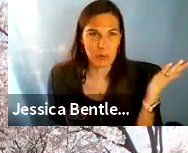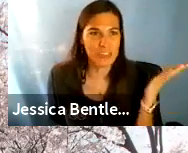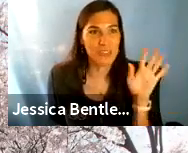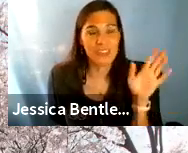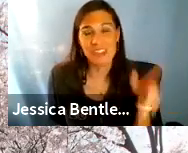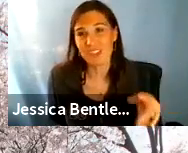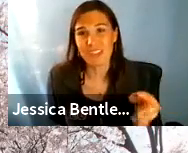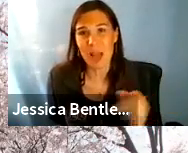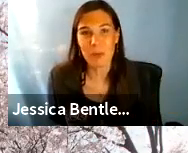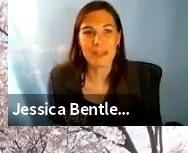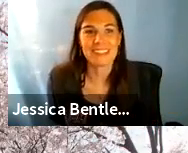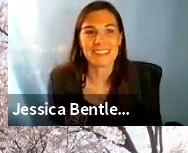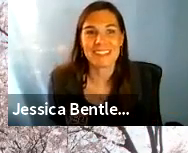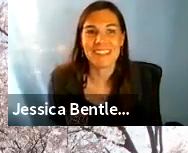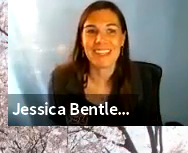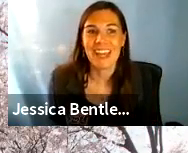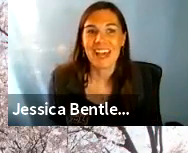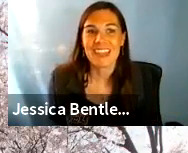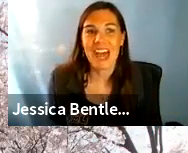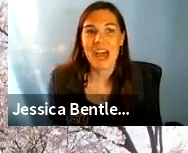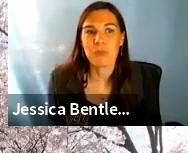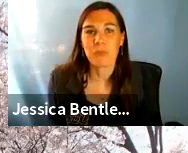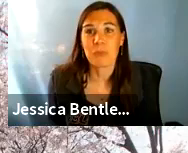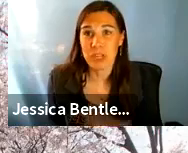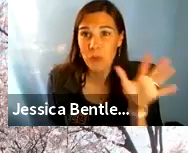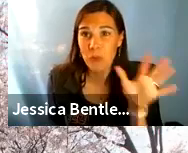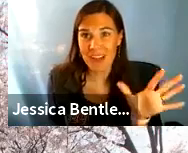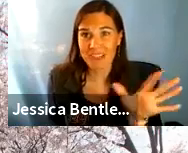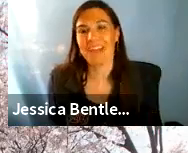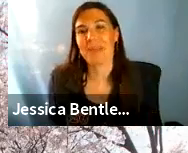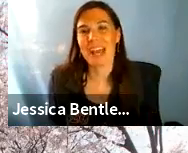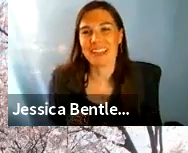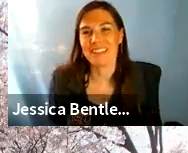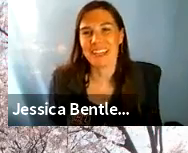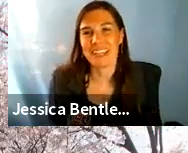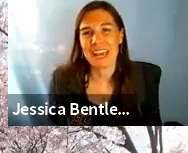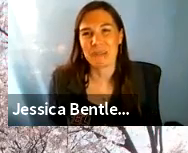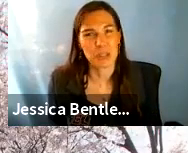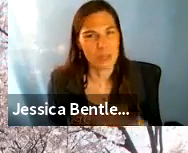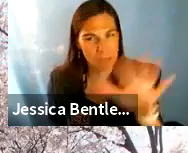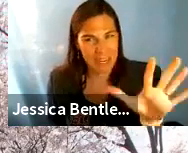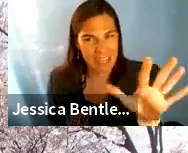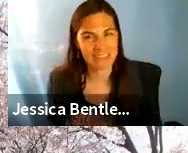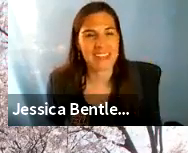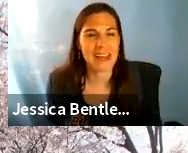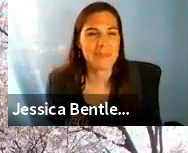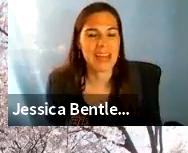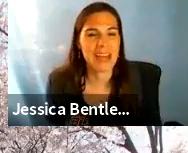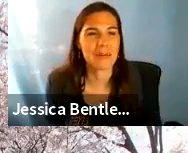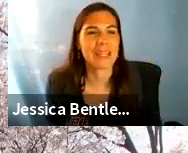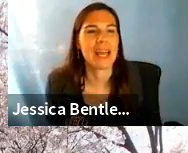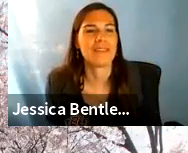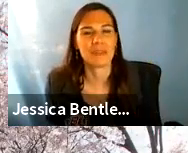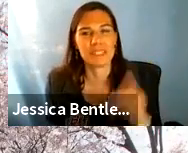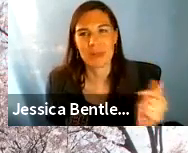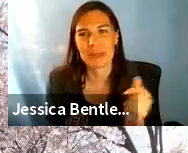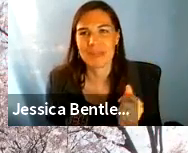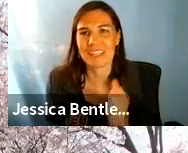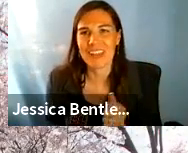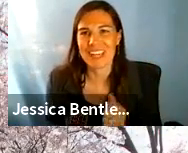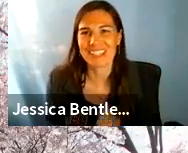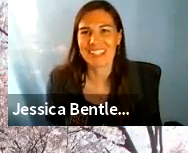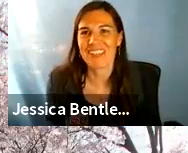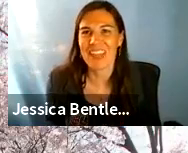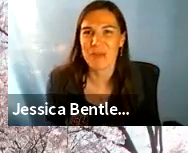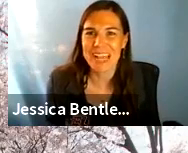anywhere to work. So these are just a couple places where we know we have alumni living. I'm sure I'm forgetting of some. California is one I'm